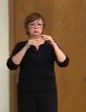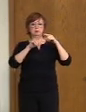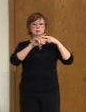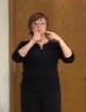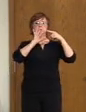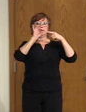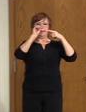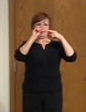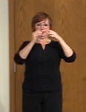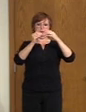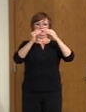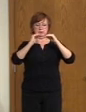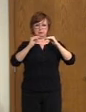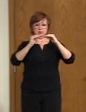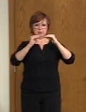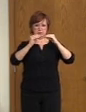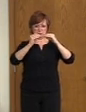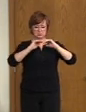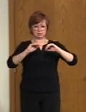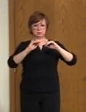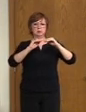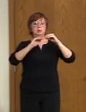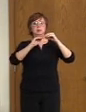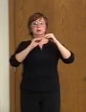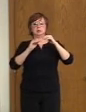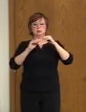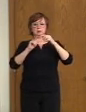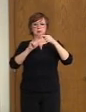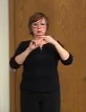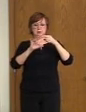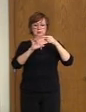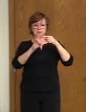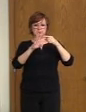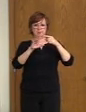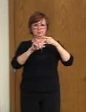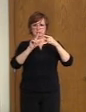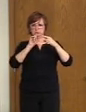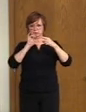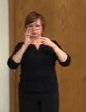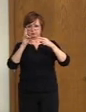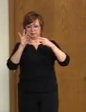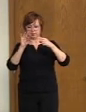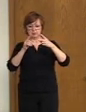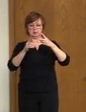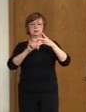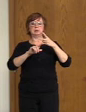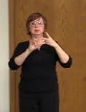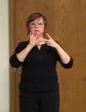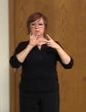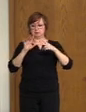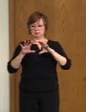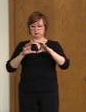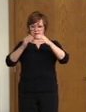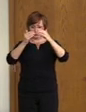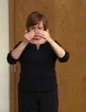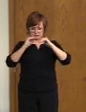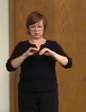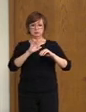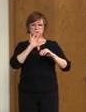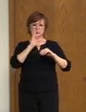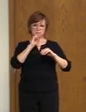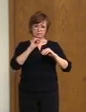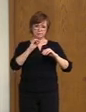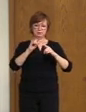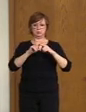age prioritization 80 plus first, then 75 to 79-year-olds, 70 to 74-year-olds. And again, the numbers of